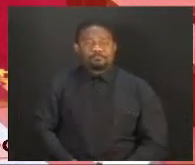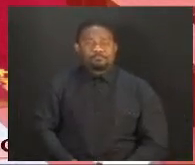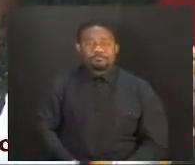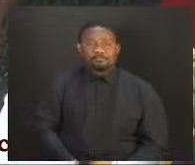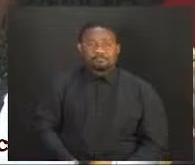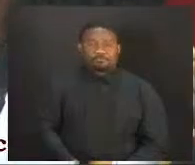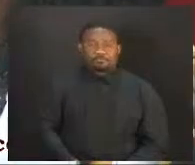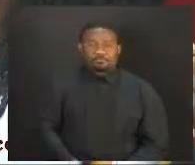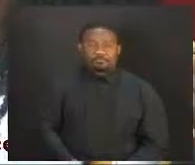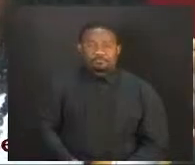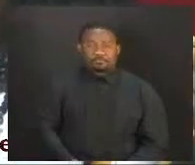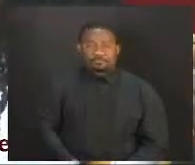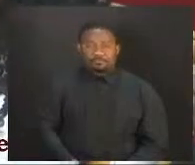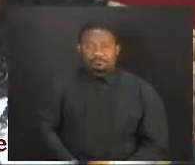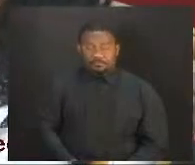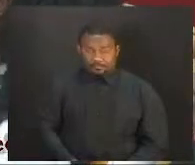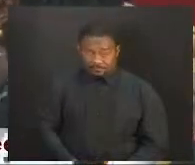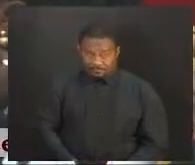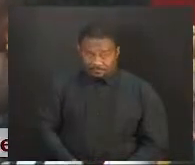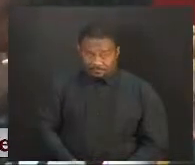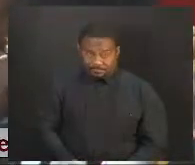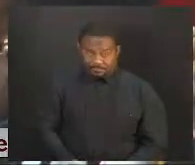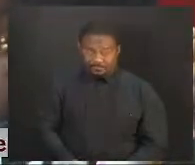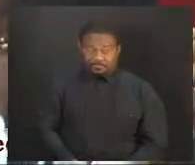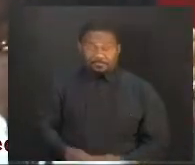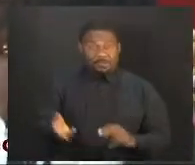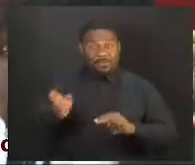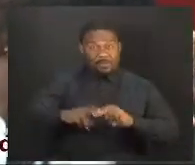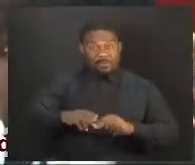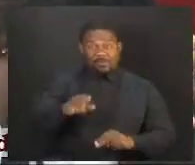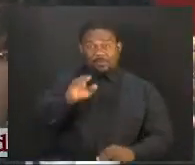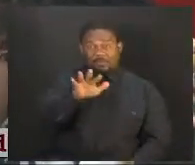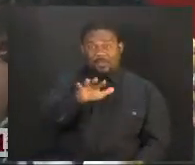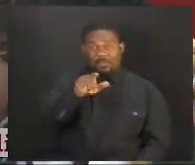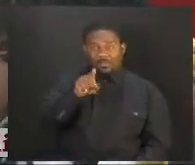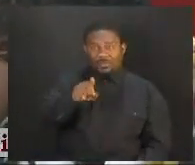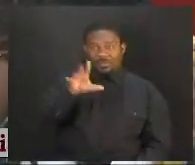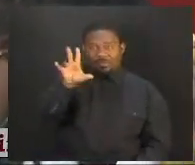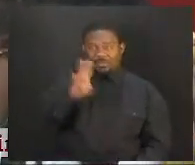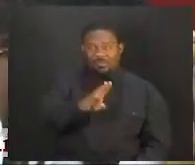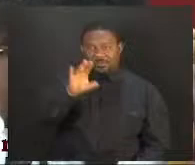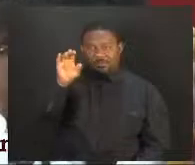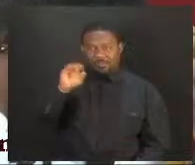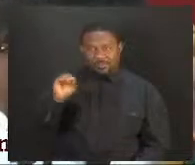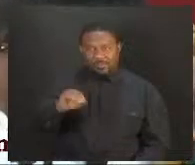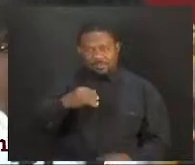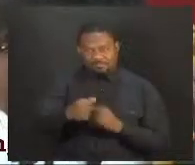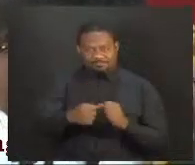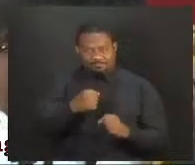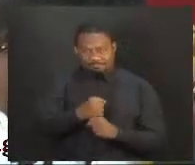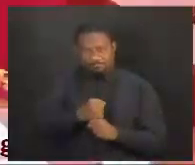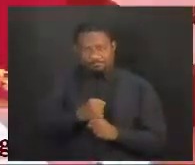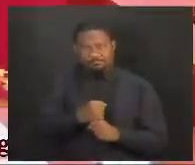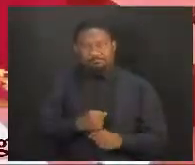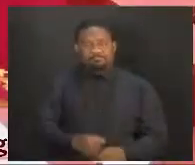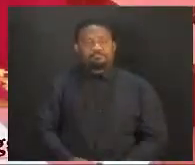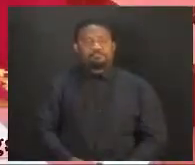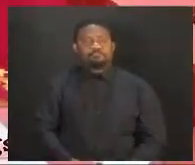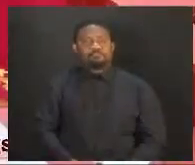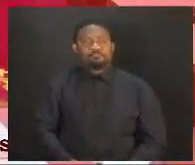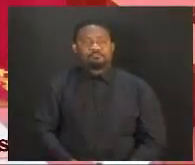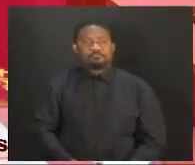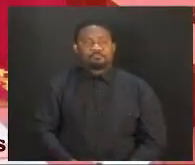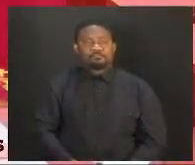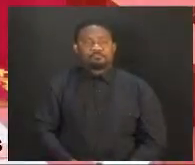at the end of increased to 5.7% in the year 2024. Mr. Speaker, I take that again. Mr.